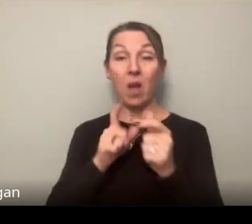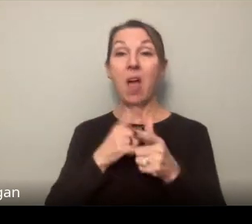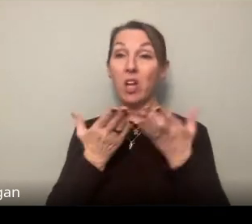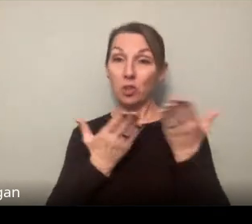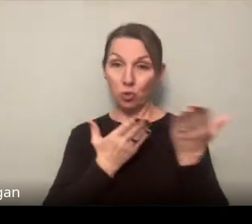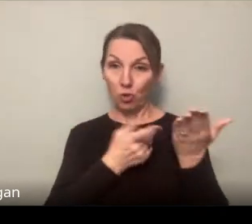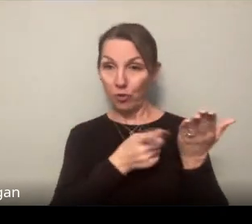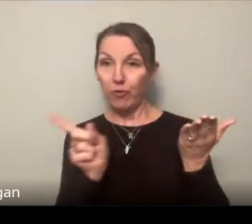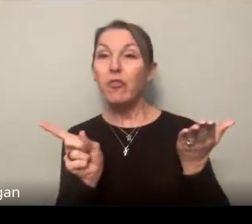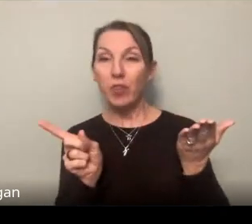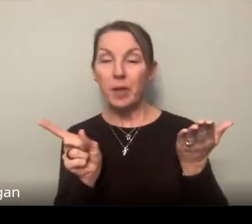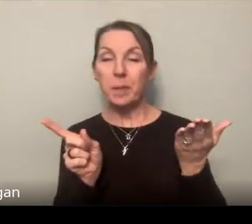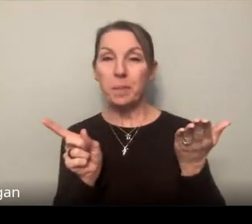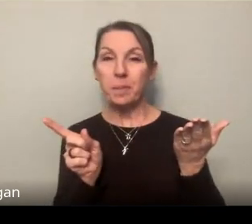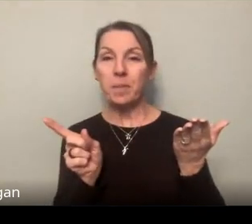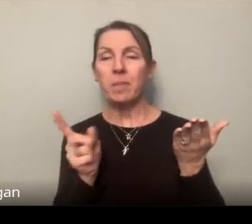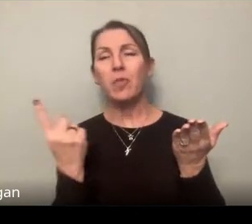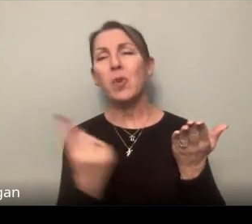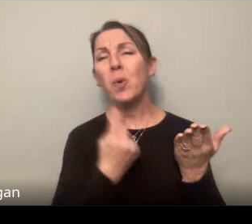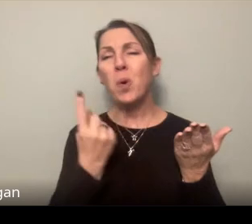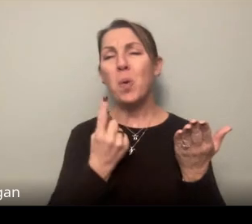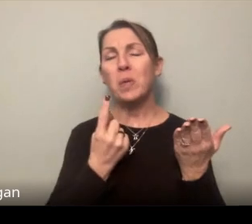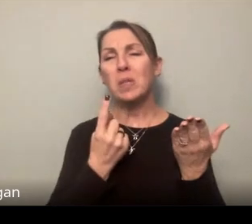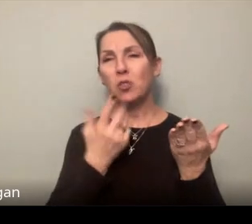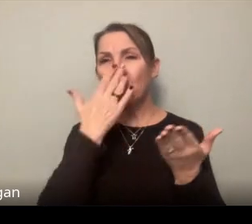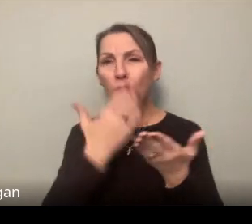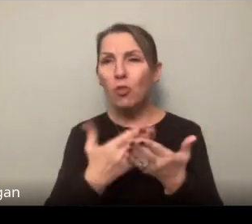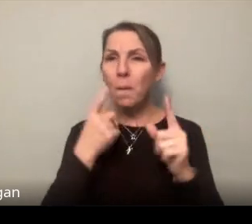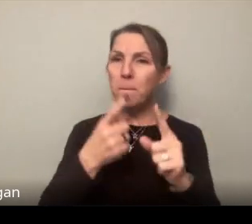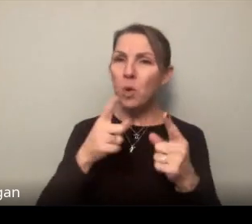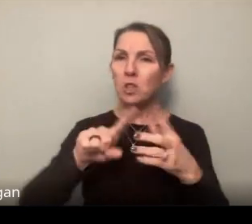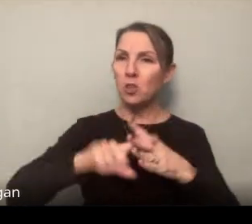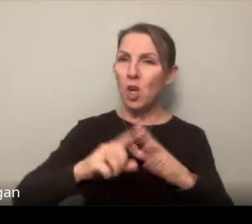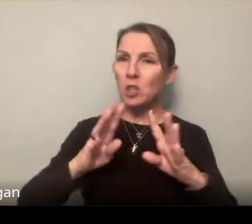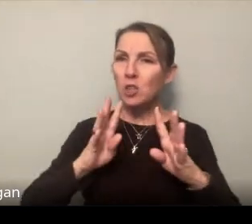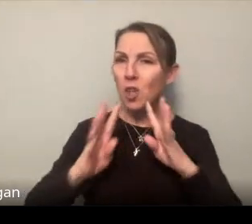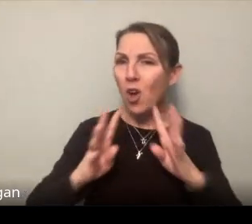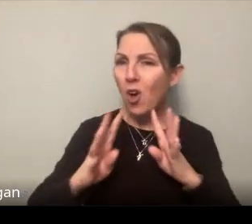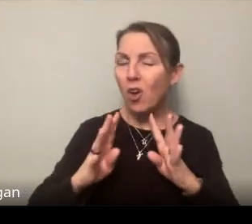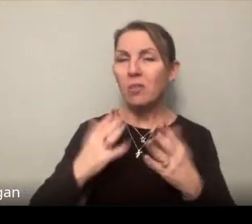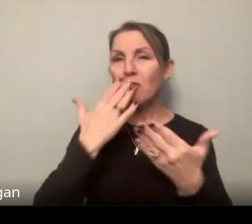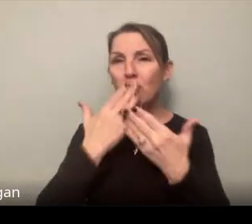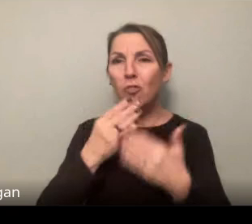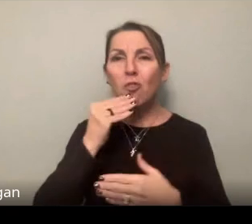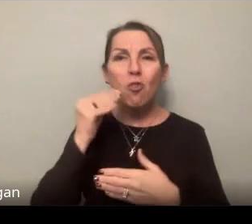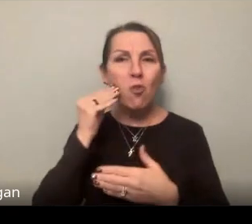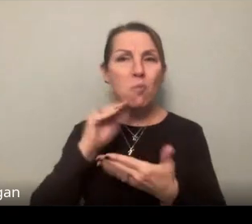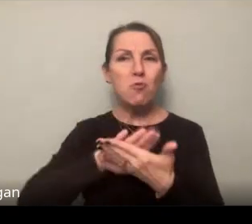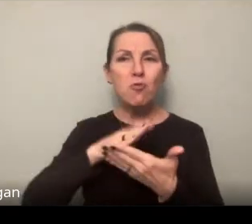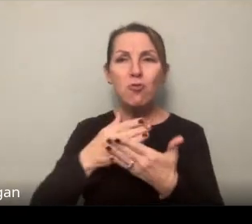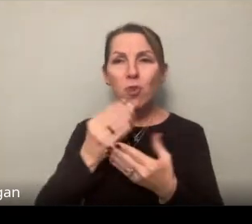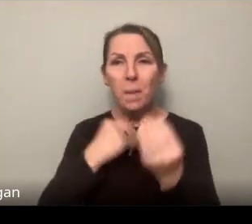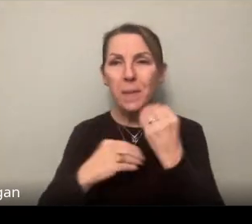serve the ladies. And it was always a good talking point, and the ladies always appreciated like such a good home cooked meal because a lot of times